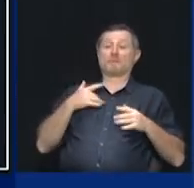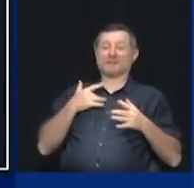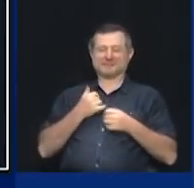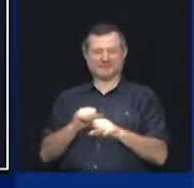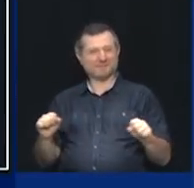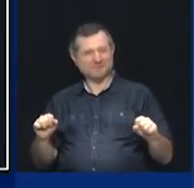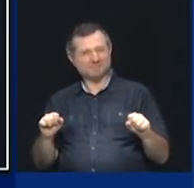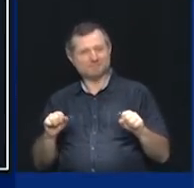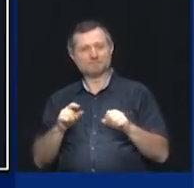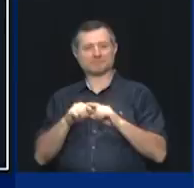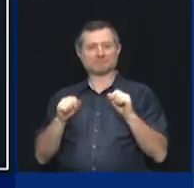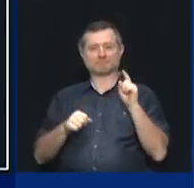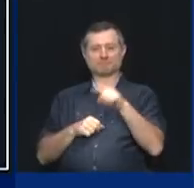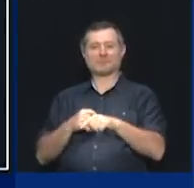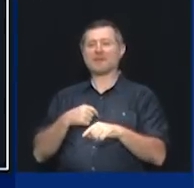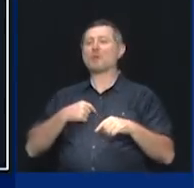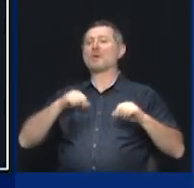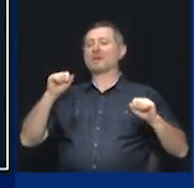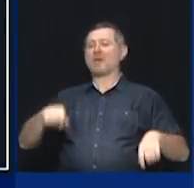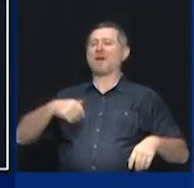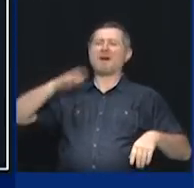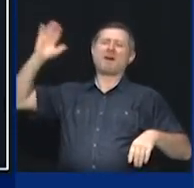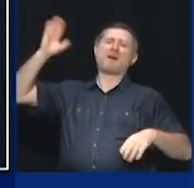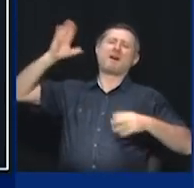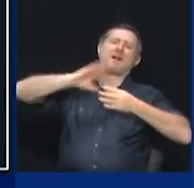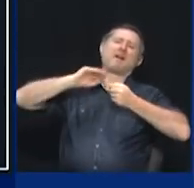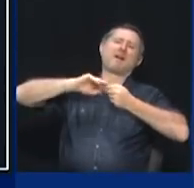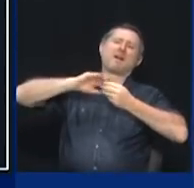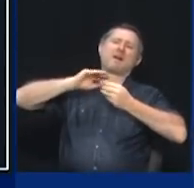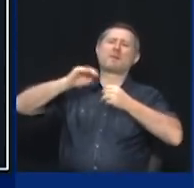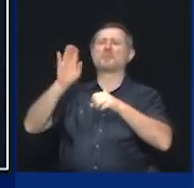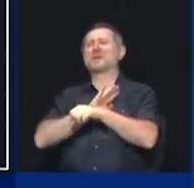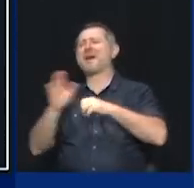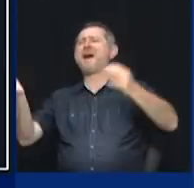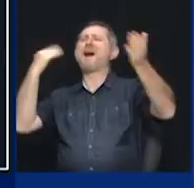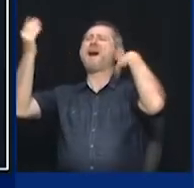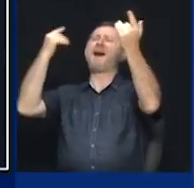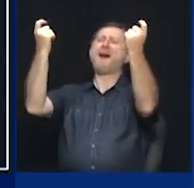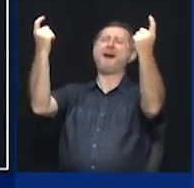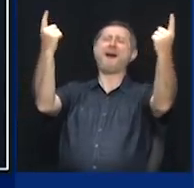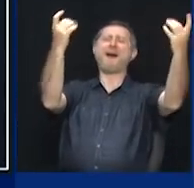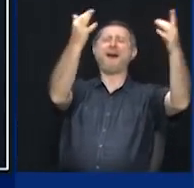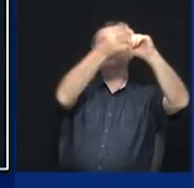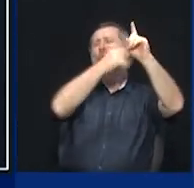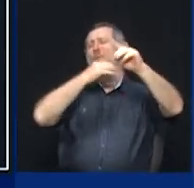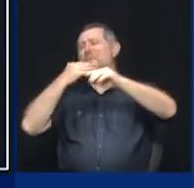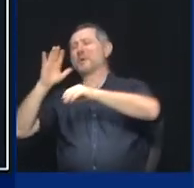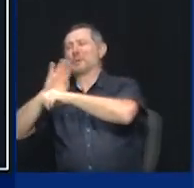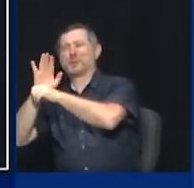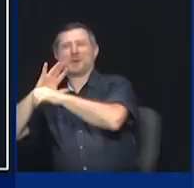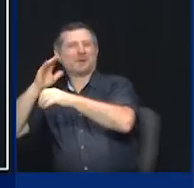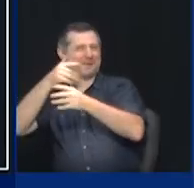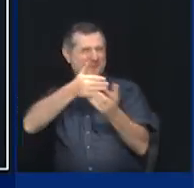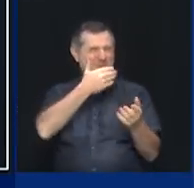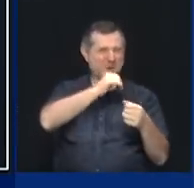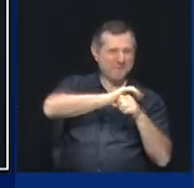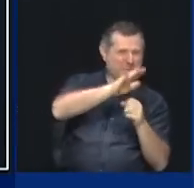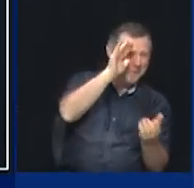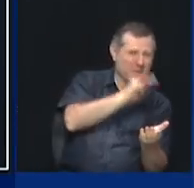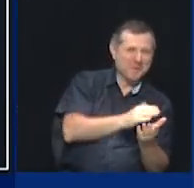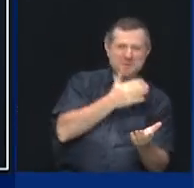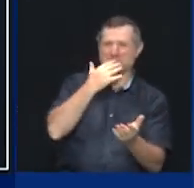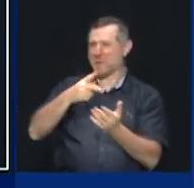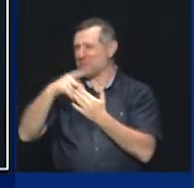many speeches as I want to the business community. Come back, it's safe. We have COVID under control. We're building all these projects to